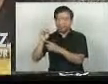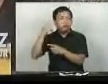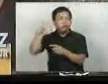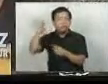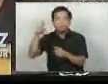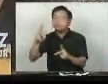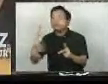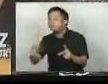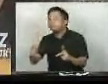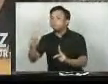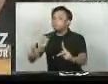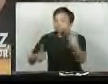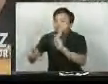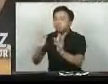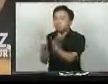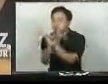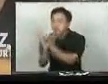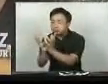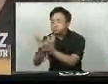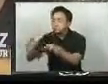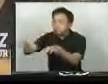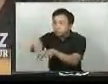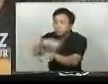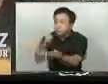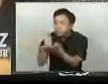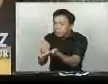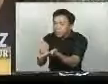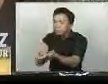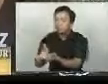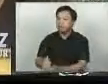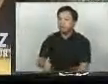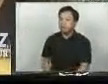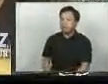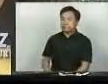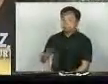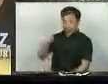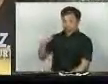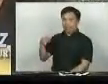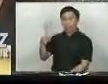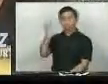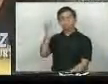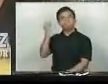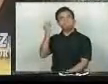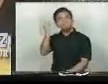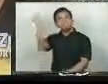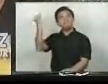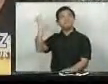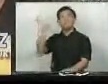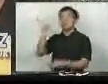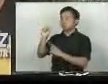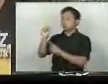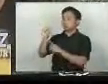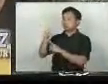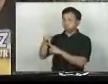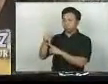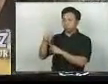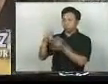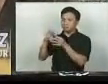community-based livelihood, which is an initiative of Soup of the Day. So, Soup of the Day